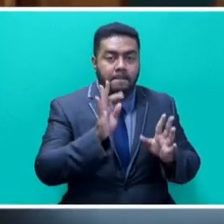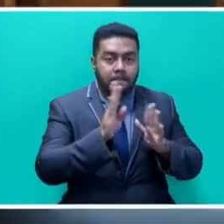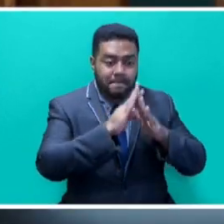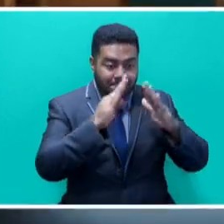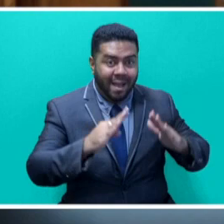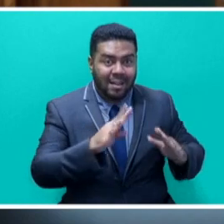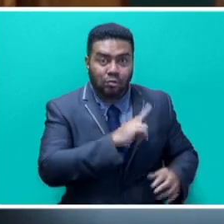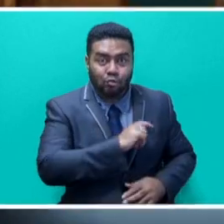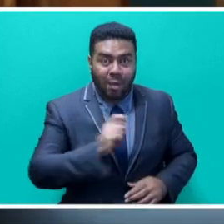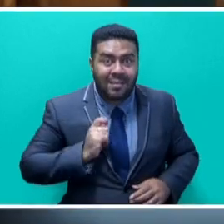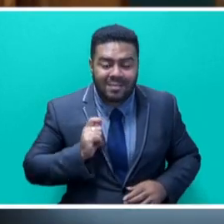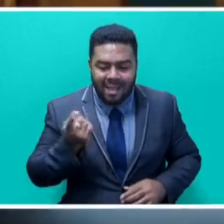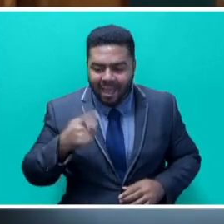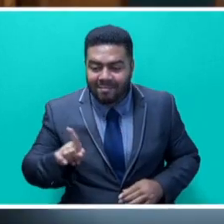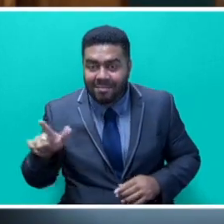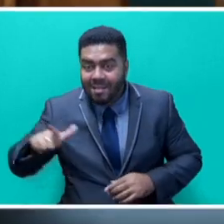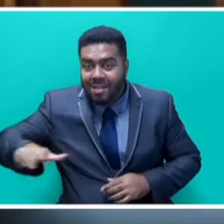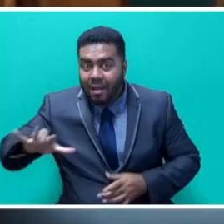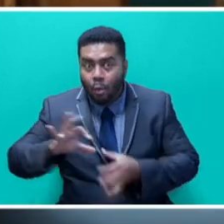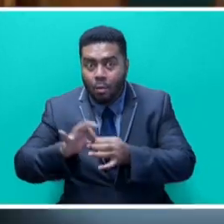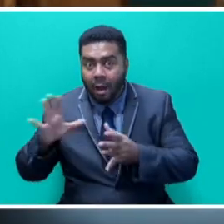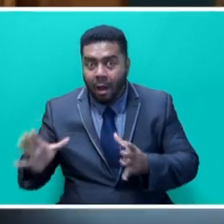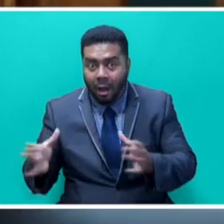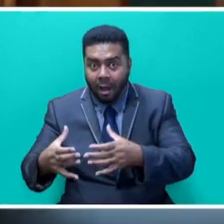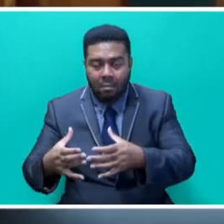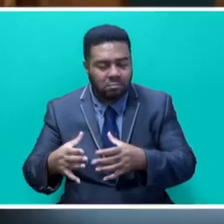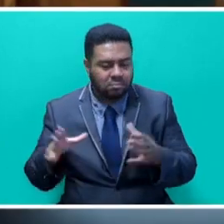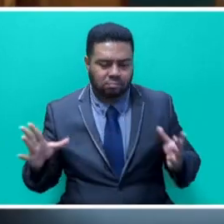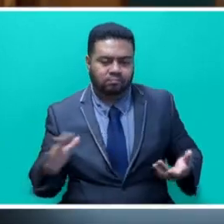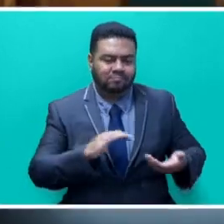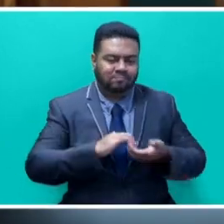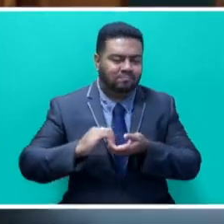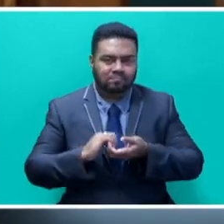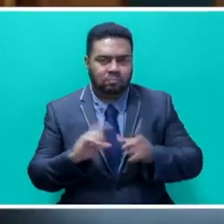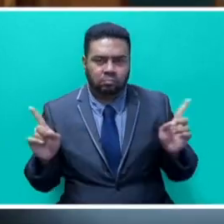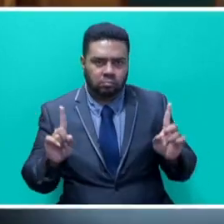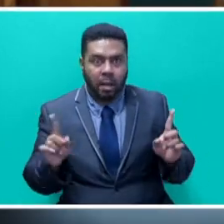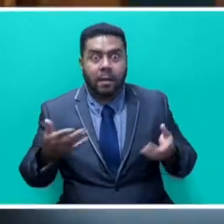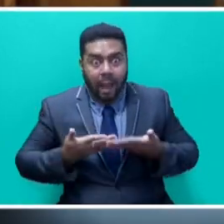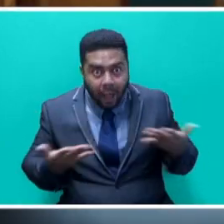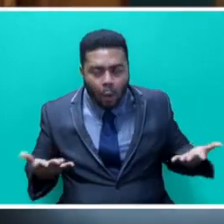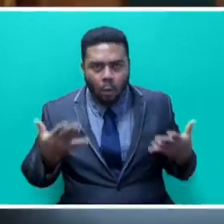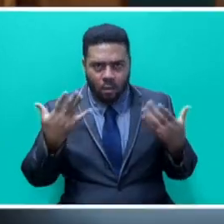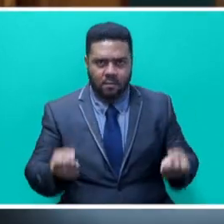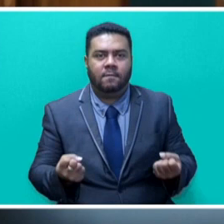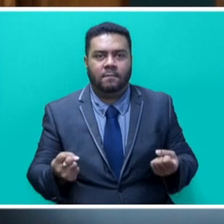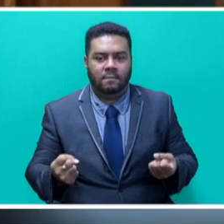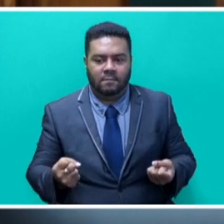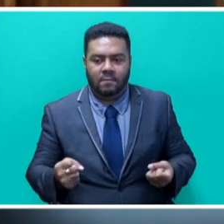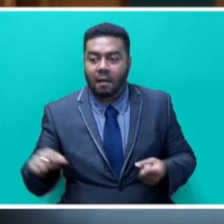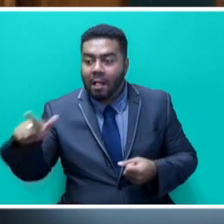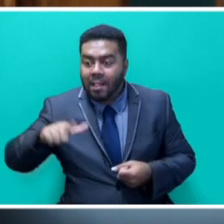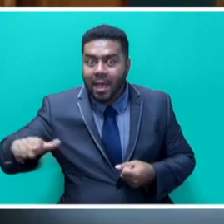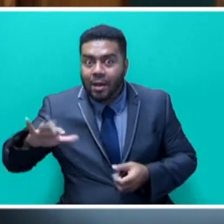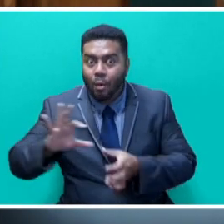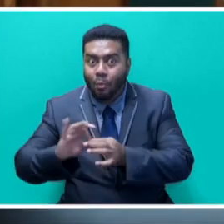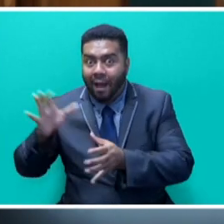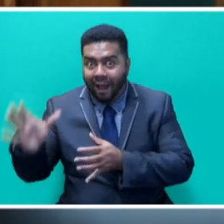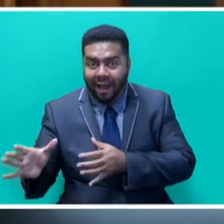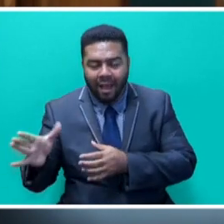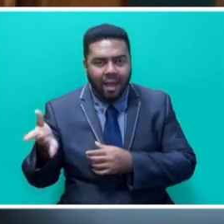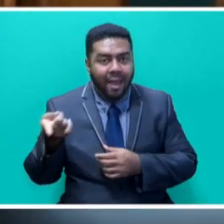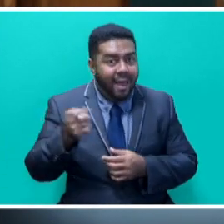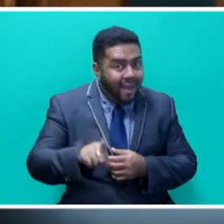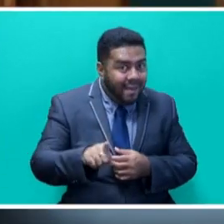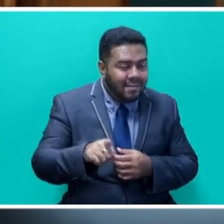Mr. Speaker, as part of the new relationships, the Pine Group has embarked on the restructuring of landowner-based